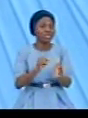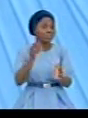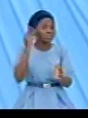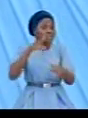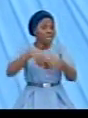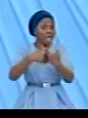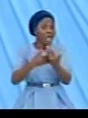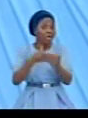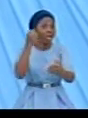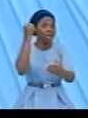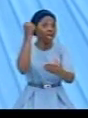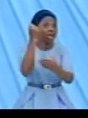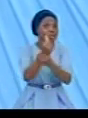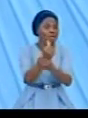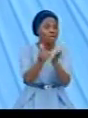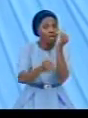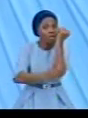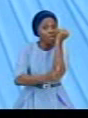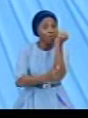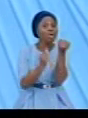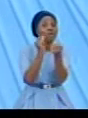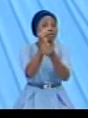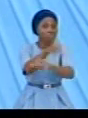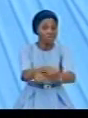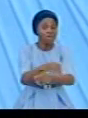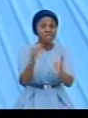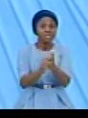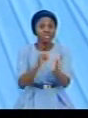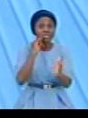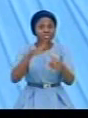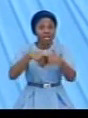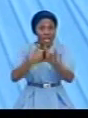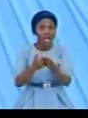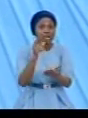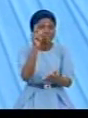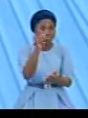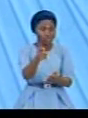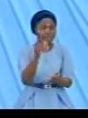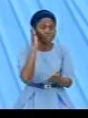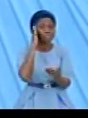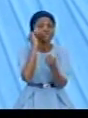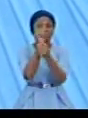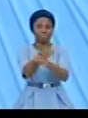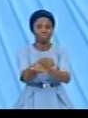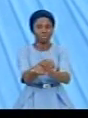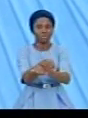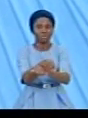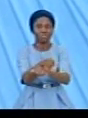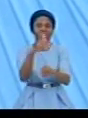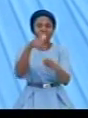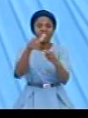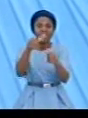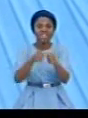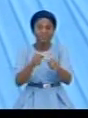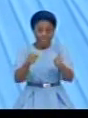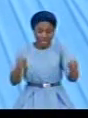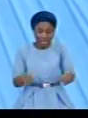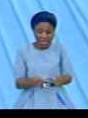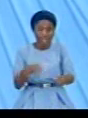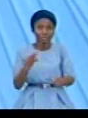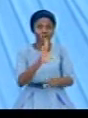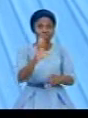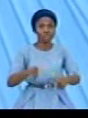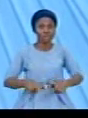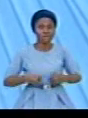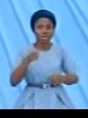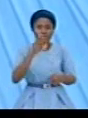The promises of God covering every area of your life. You are not staggering at the promise of